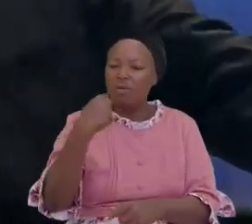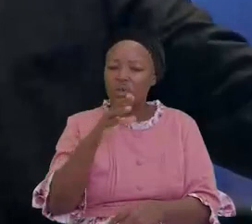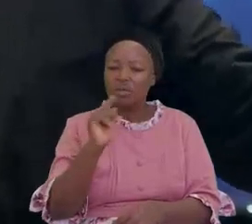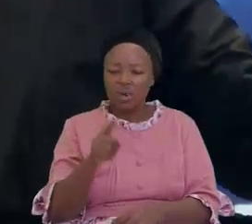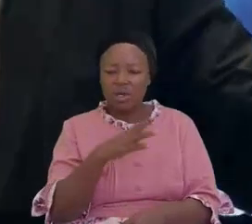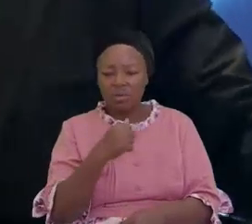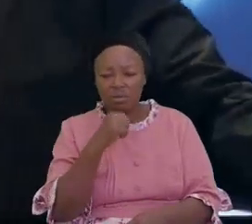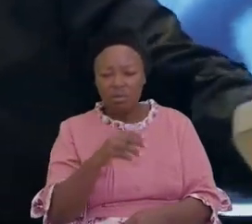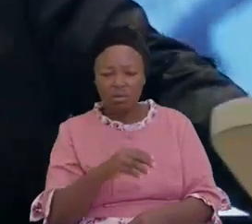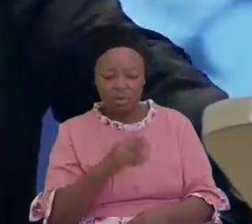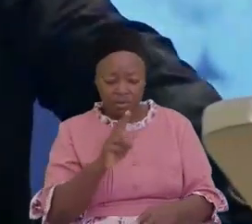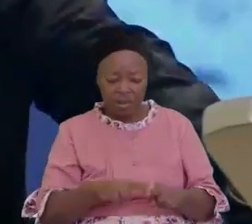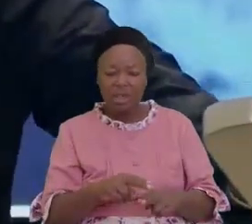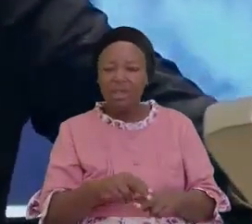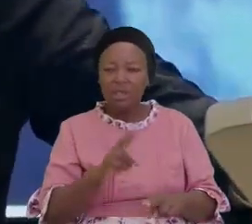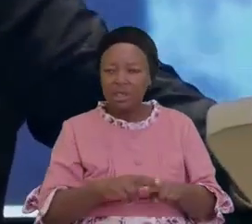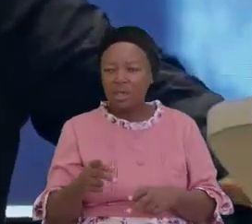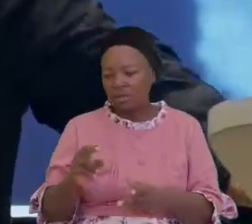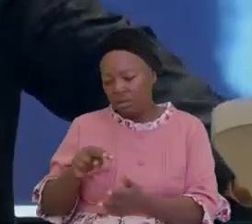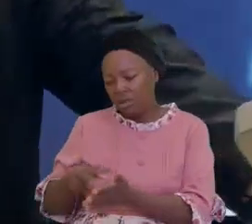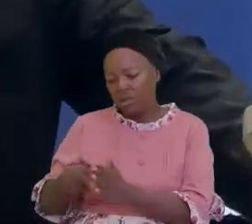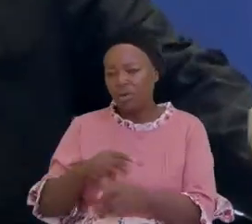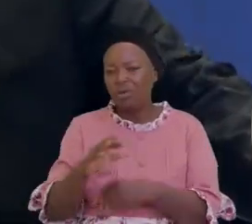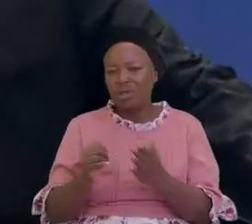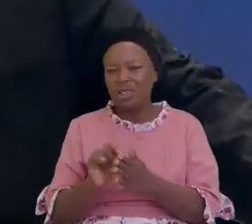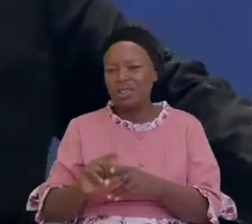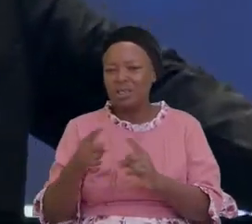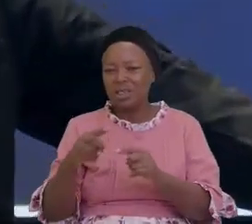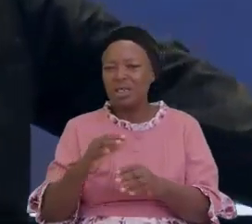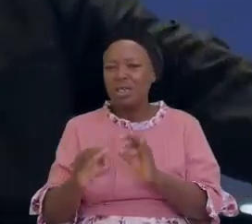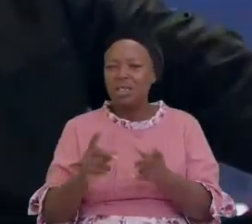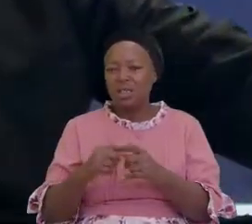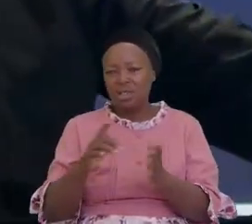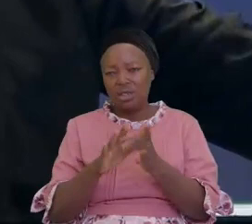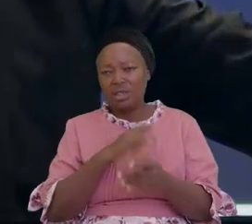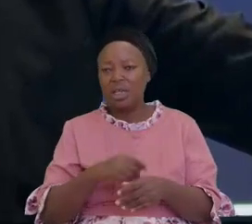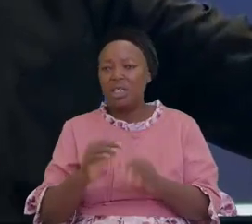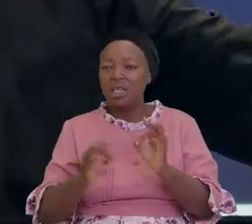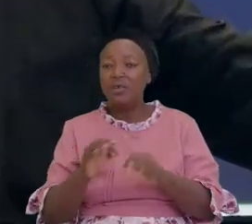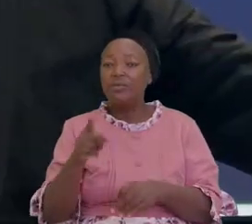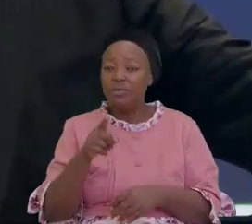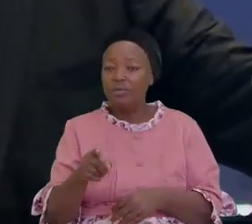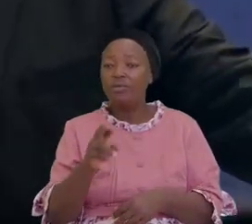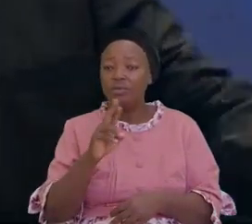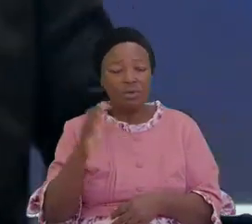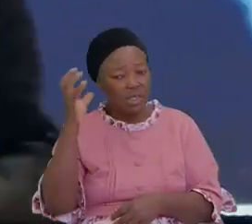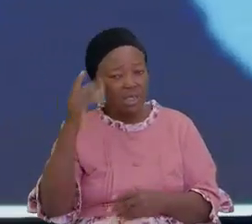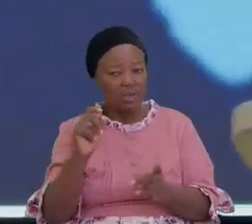the others?" And Jesus said, "They do that in the world, it shall not be so among you."